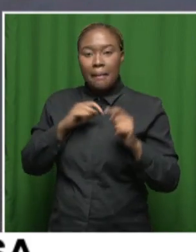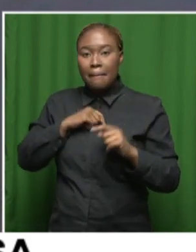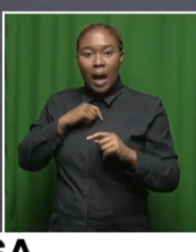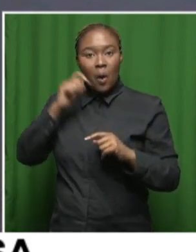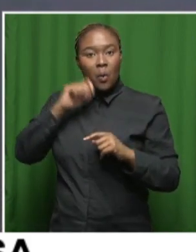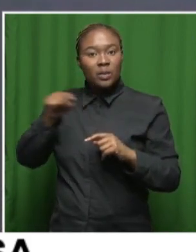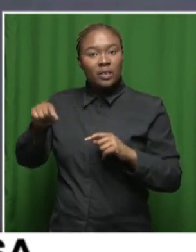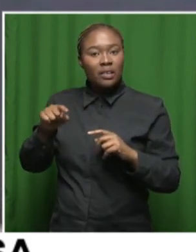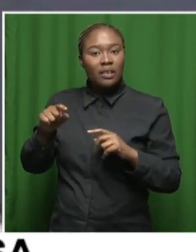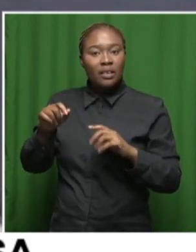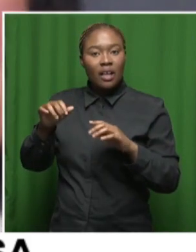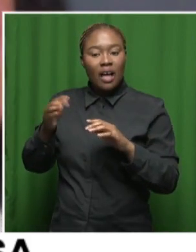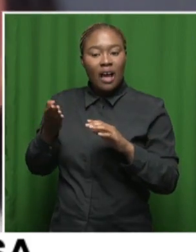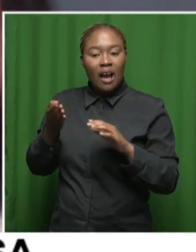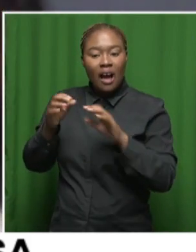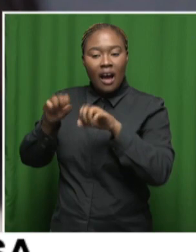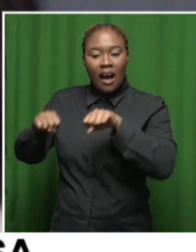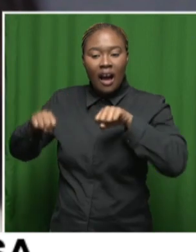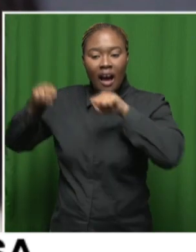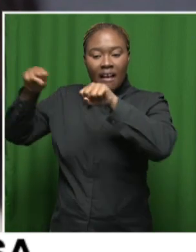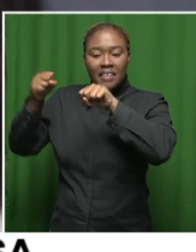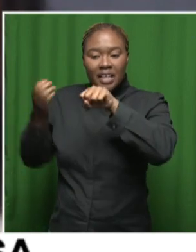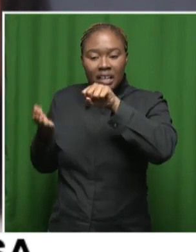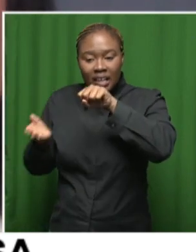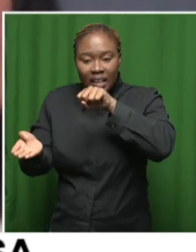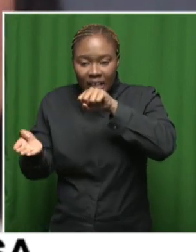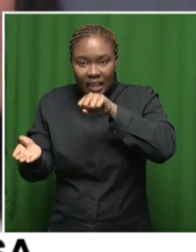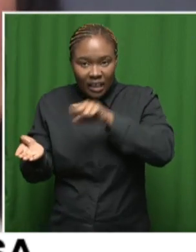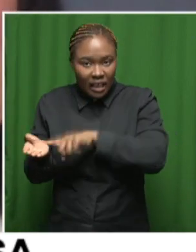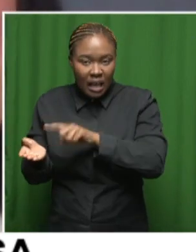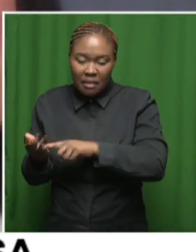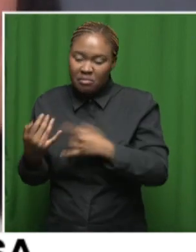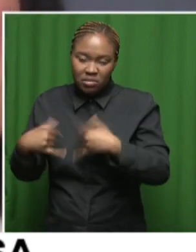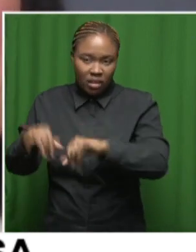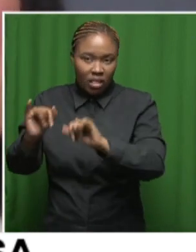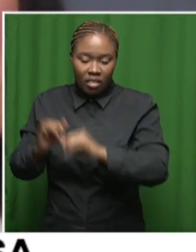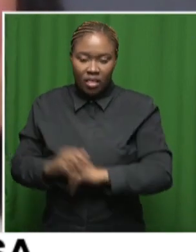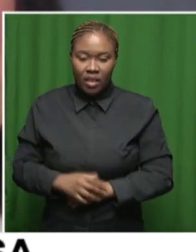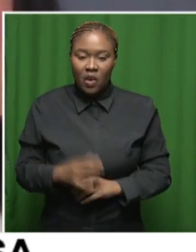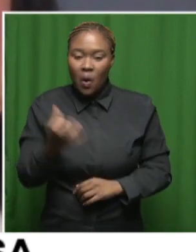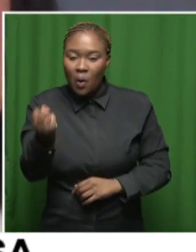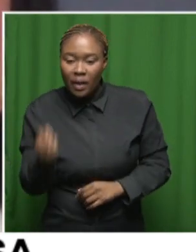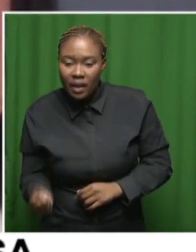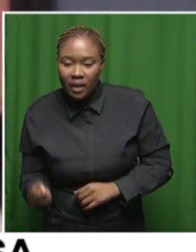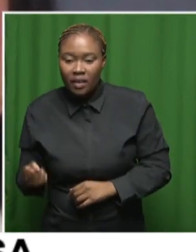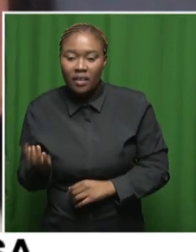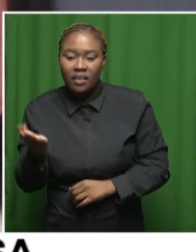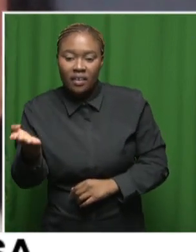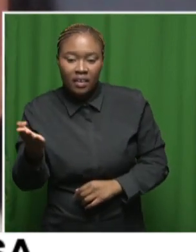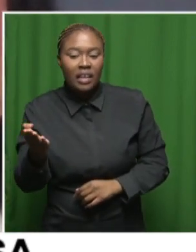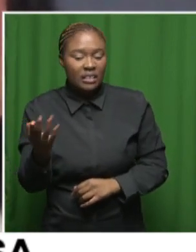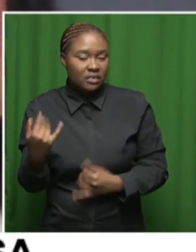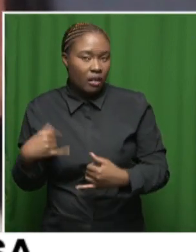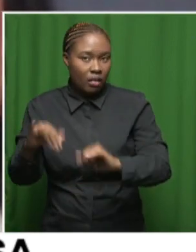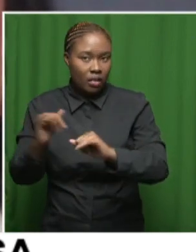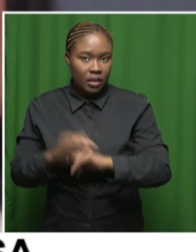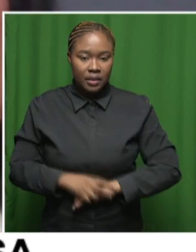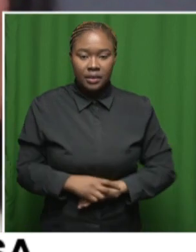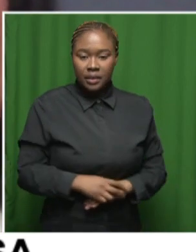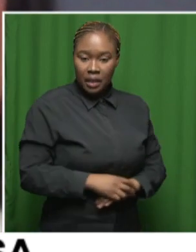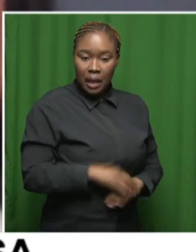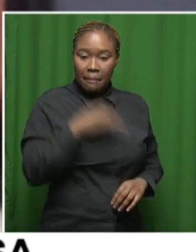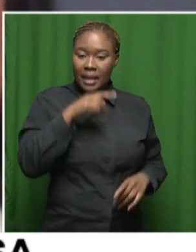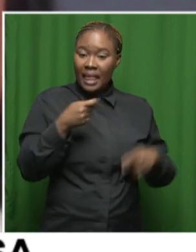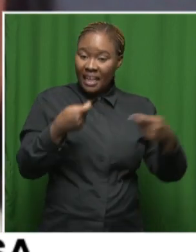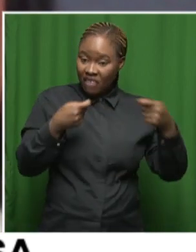yet. So an air fryer, I'm quite interested about this air fryer. Does it go as far as cooking, your stews